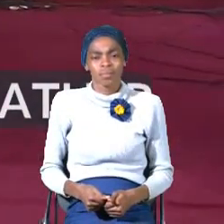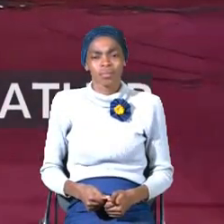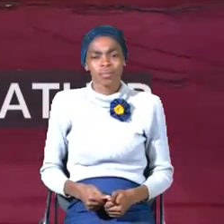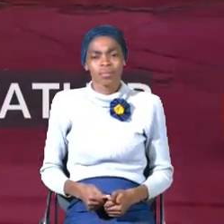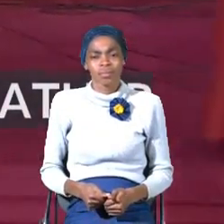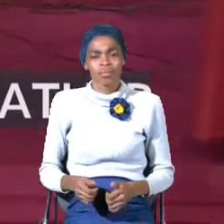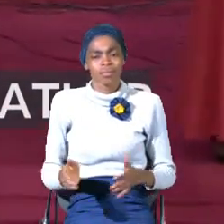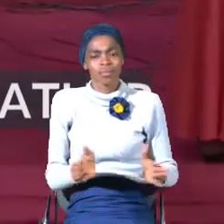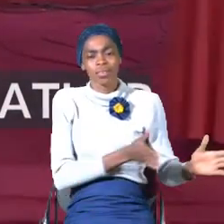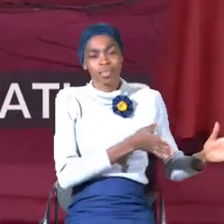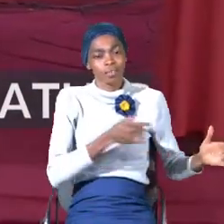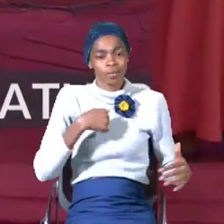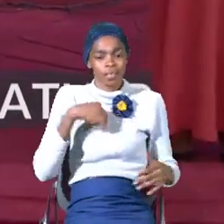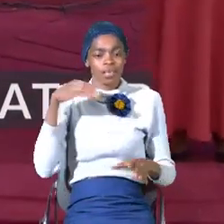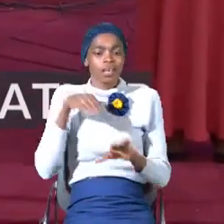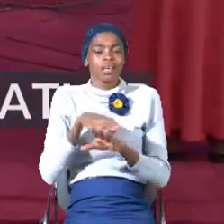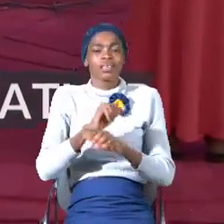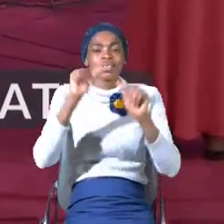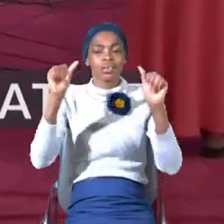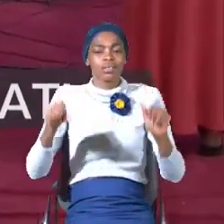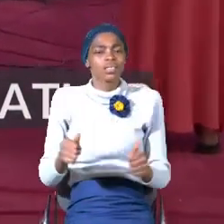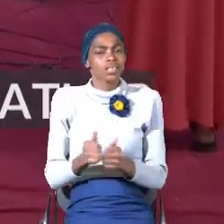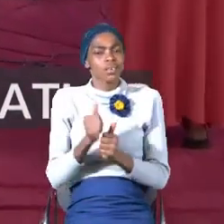Leave me at the altar with my.